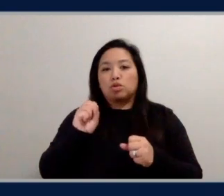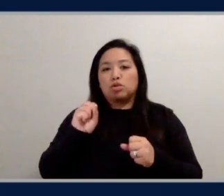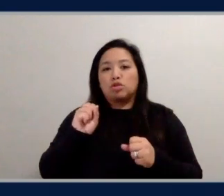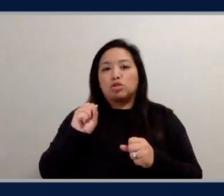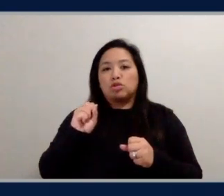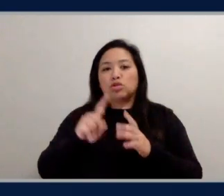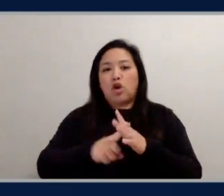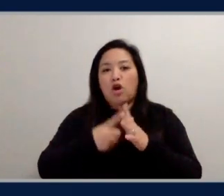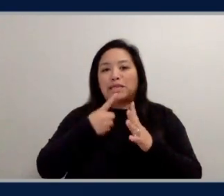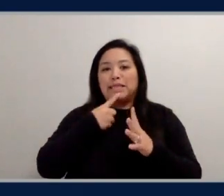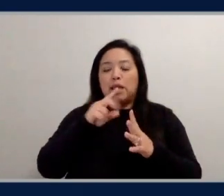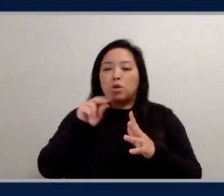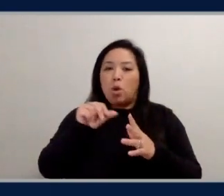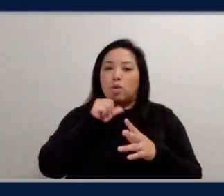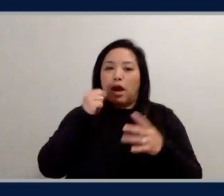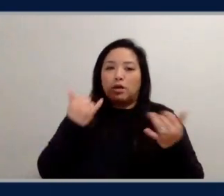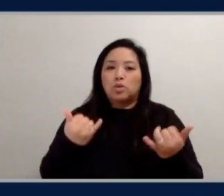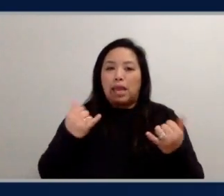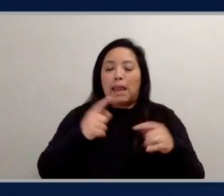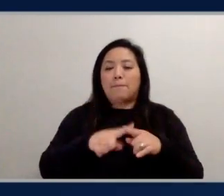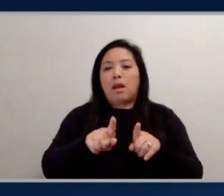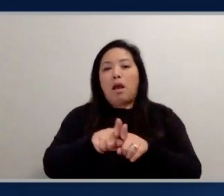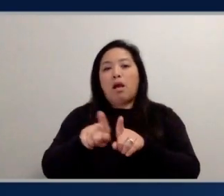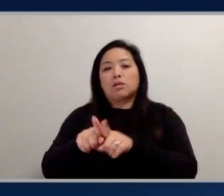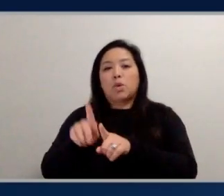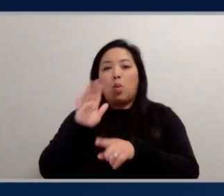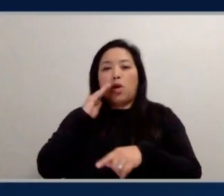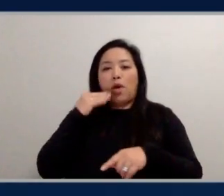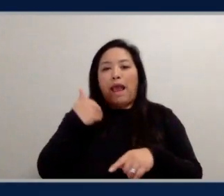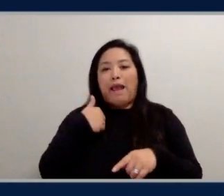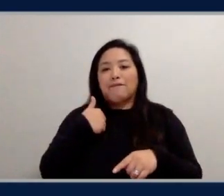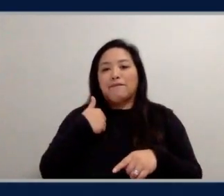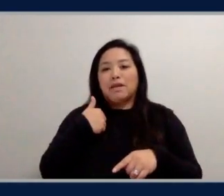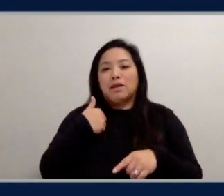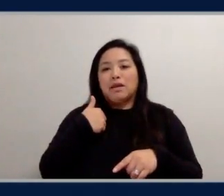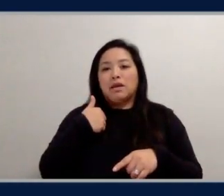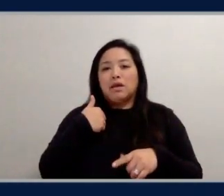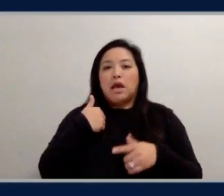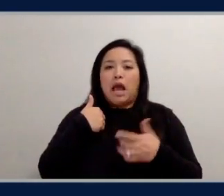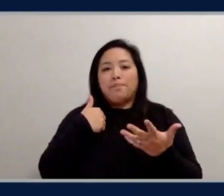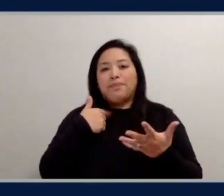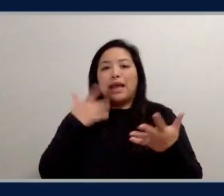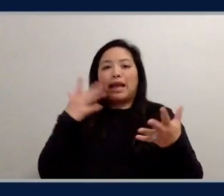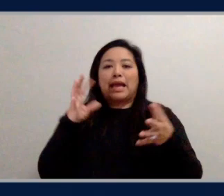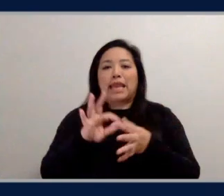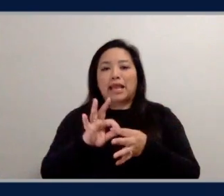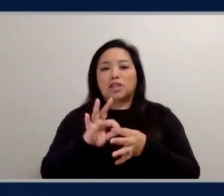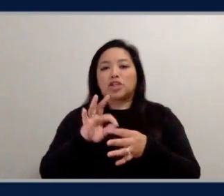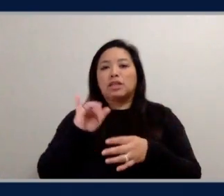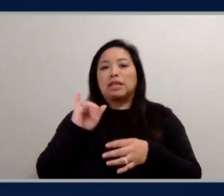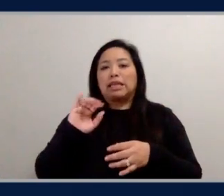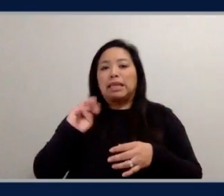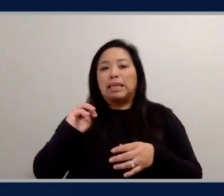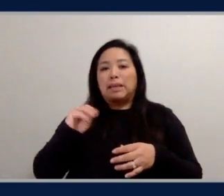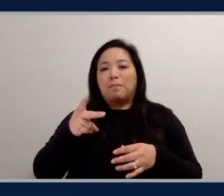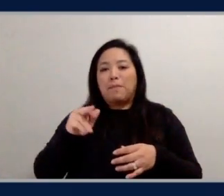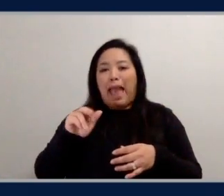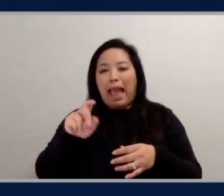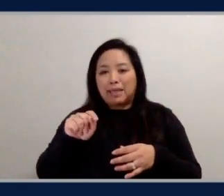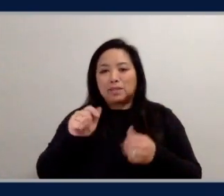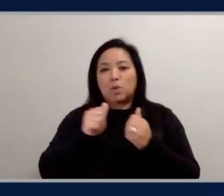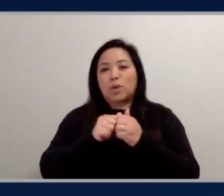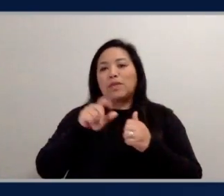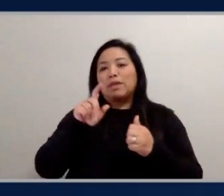today, but there is always kind of a connection and impact that you got to kind of take with TLS and doing